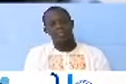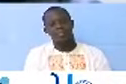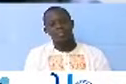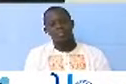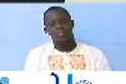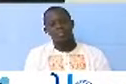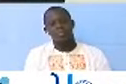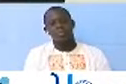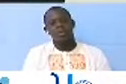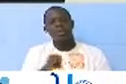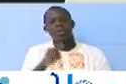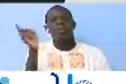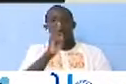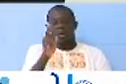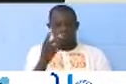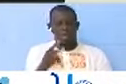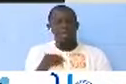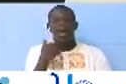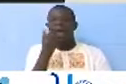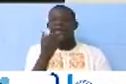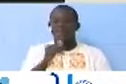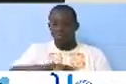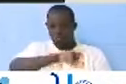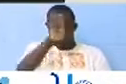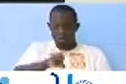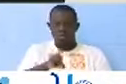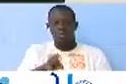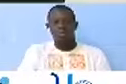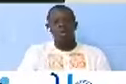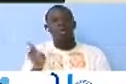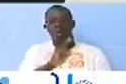That is what we are asking. What did you observe?